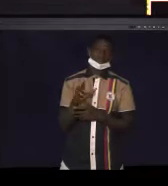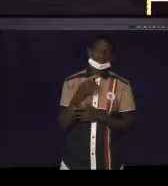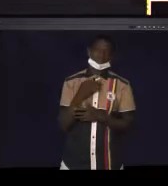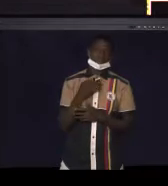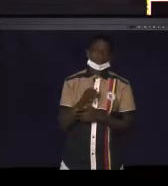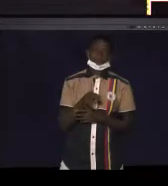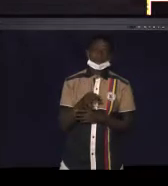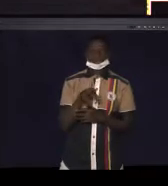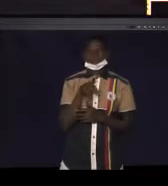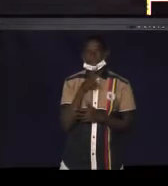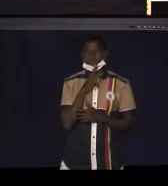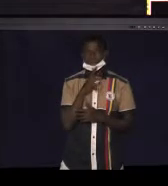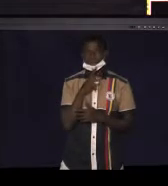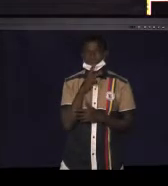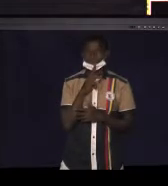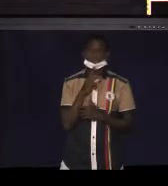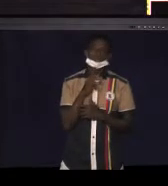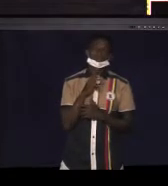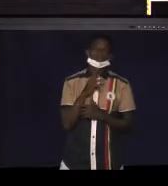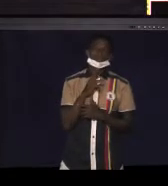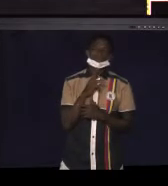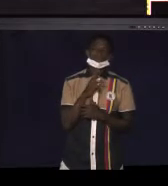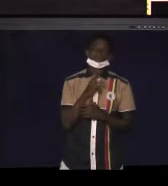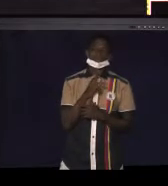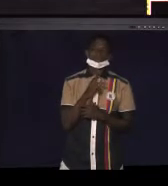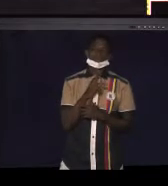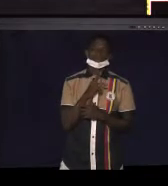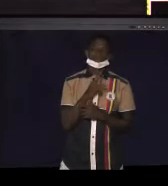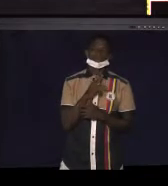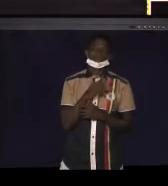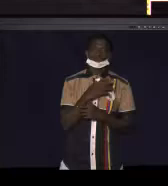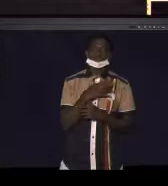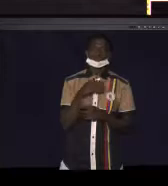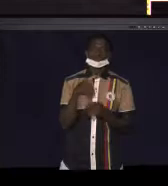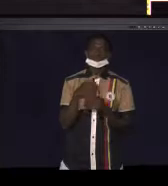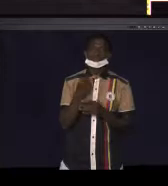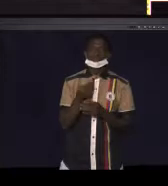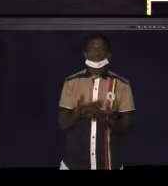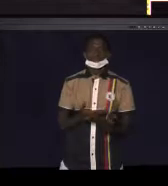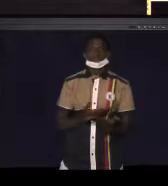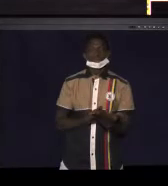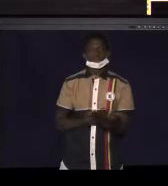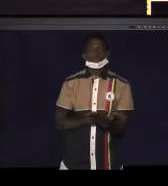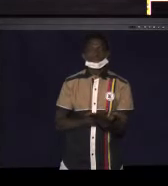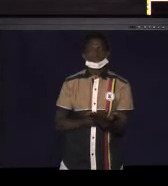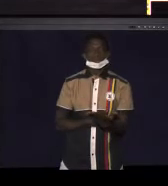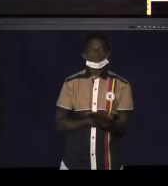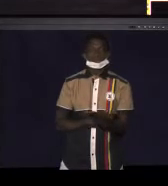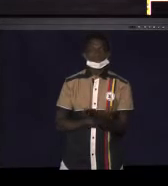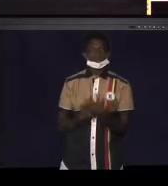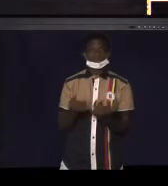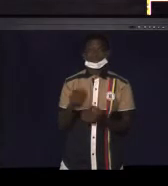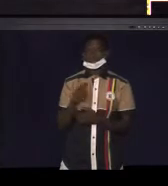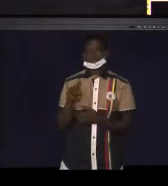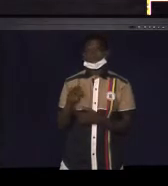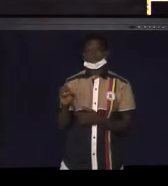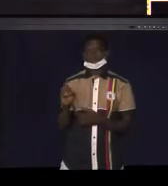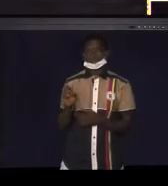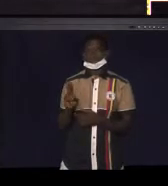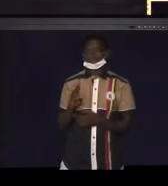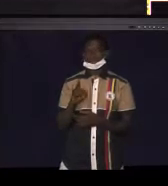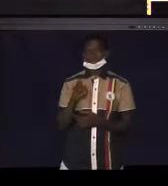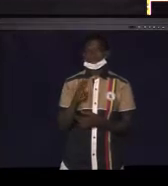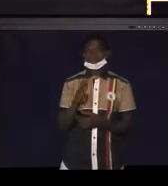had 273 liters, 289 milliliters of water in the morning. Now, Z